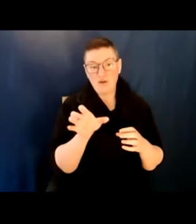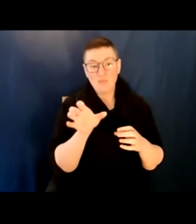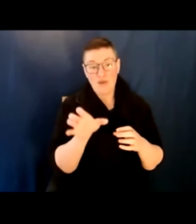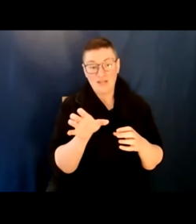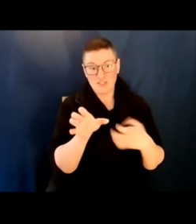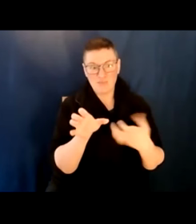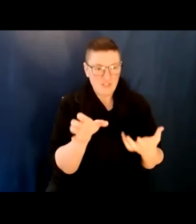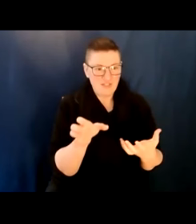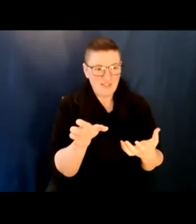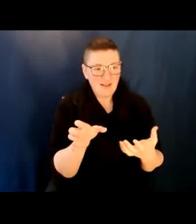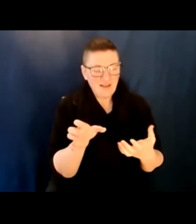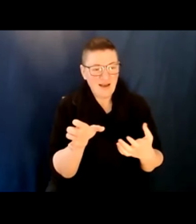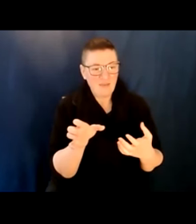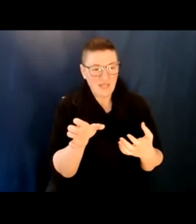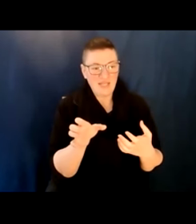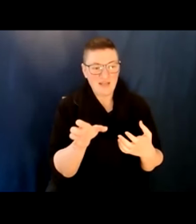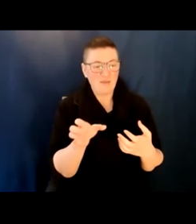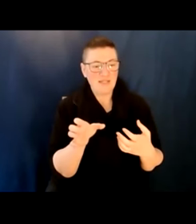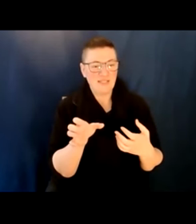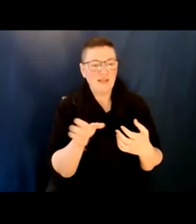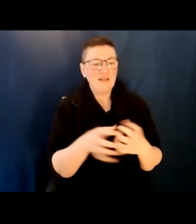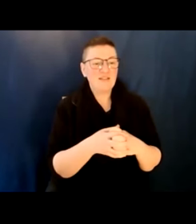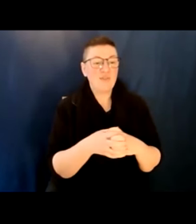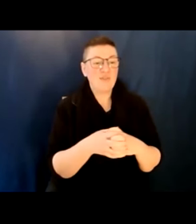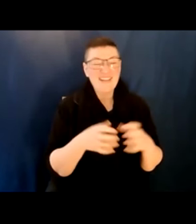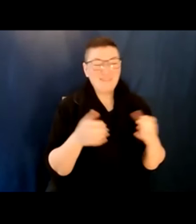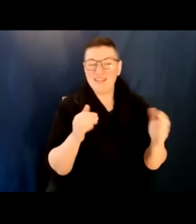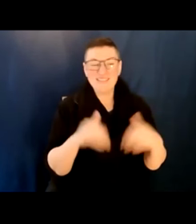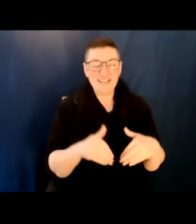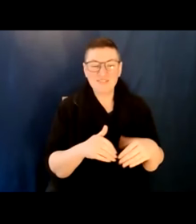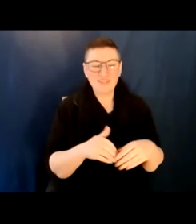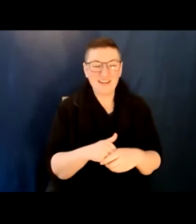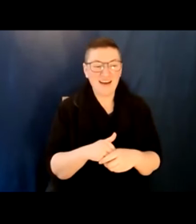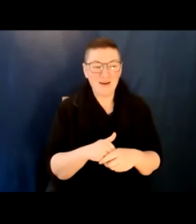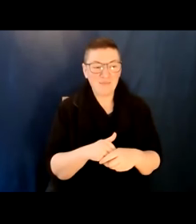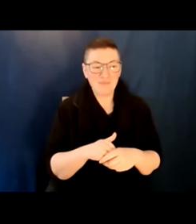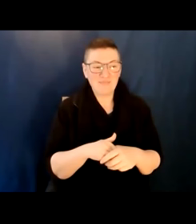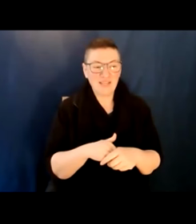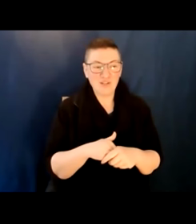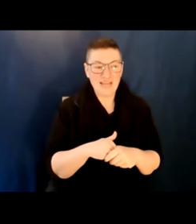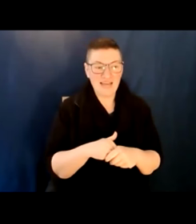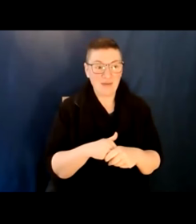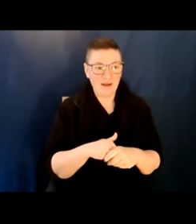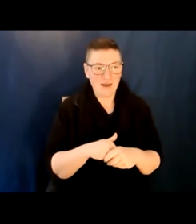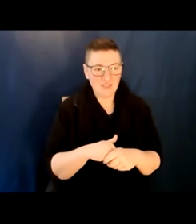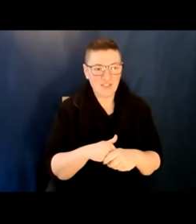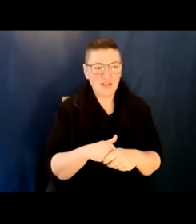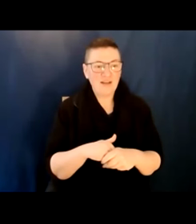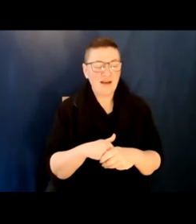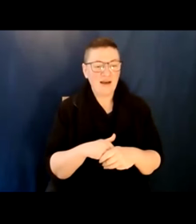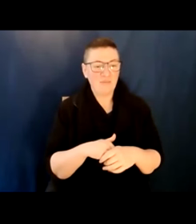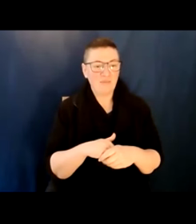container branch expressions that he documented. So that hasn't been extensively looked at, to my